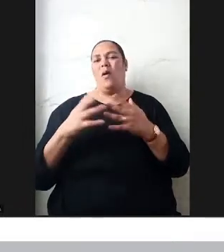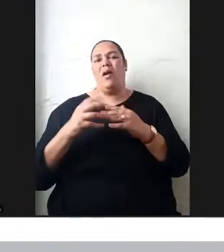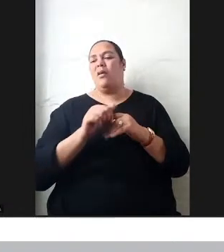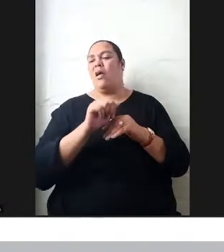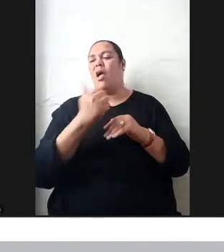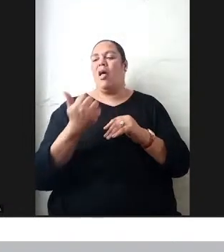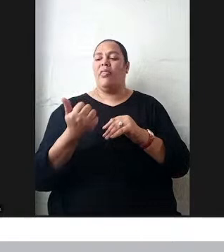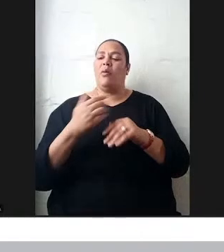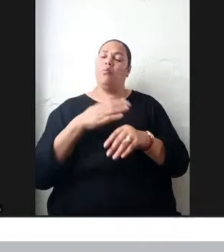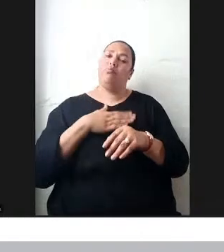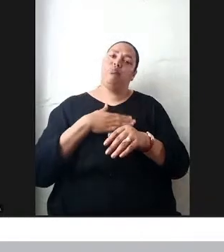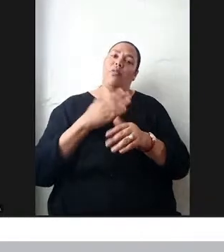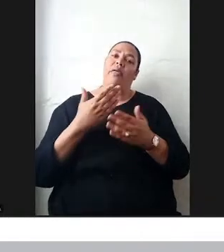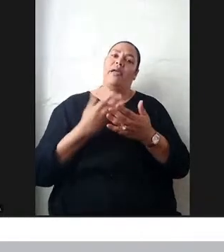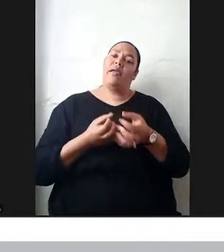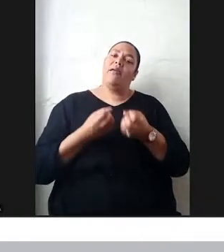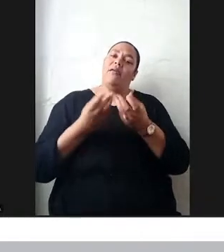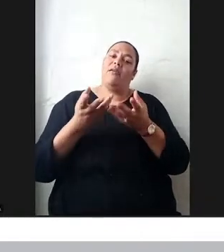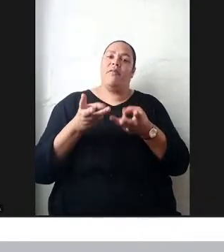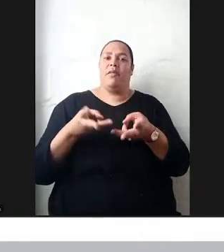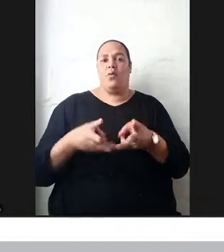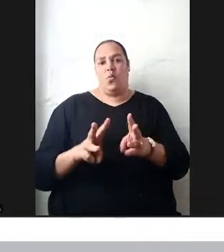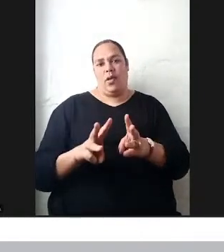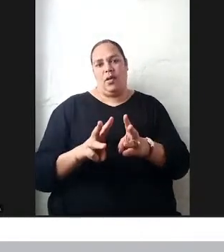they could be given in that regard. So